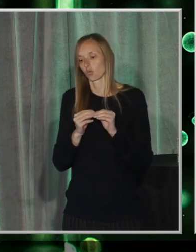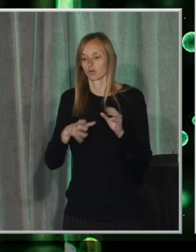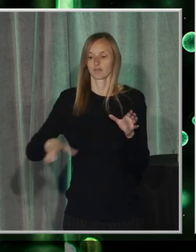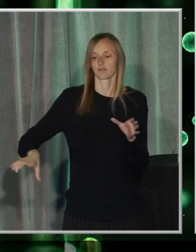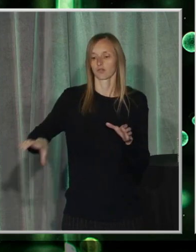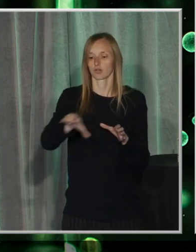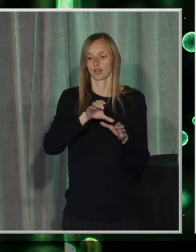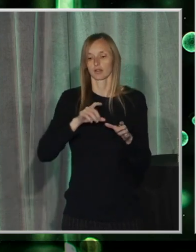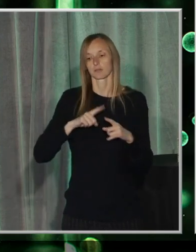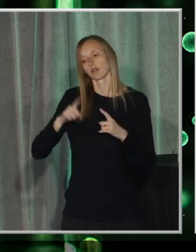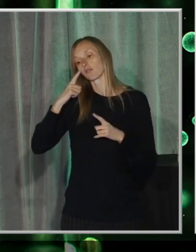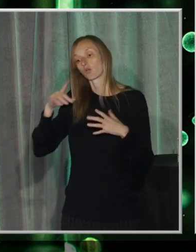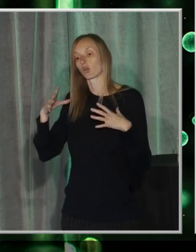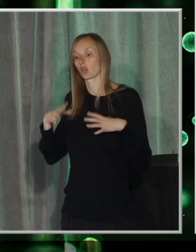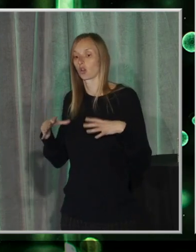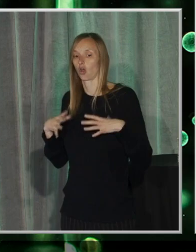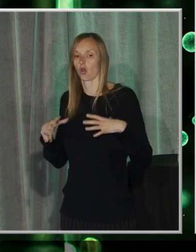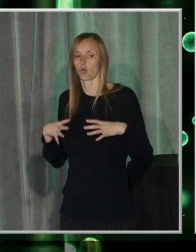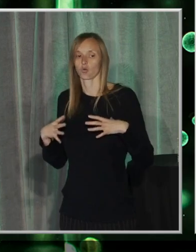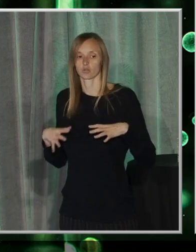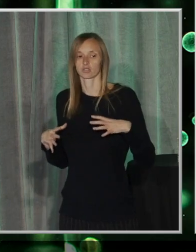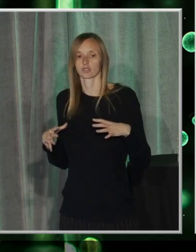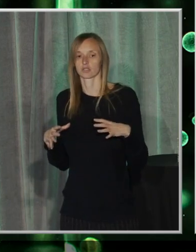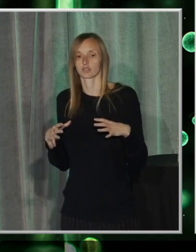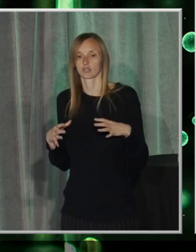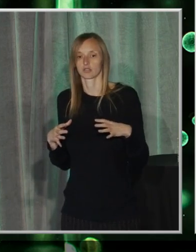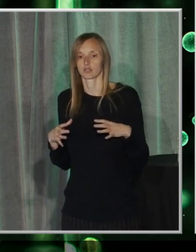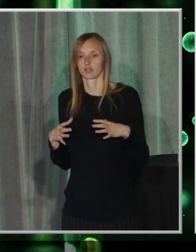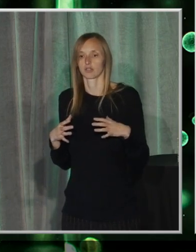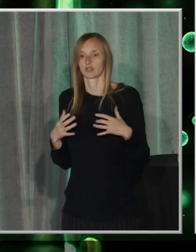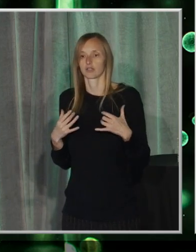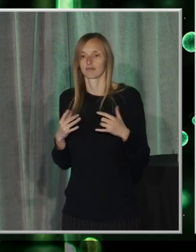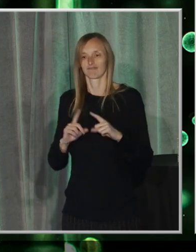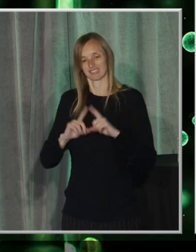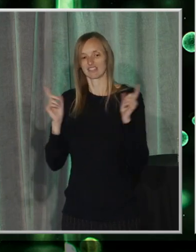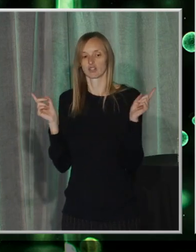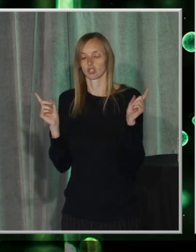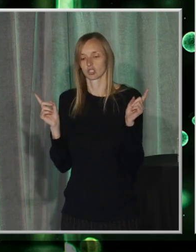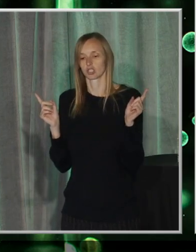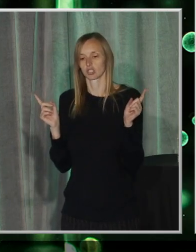fertilizer. But for the clothing, for sure, there's some sort of different